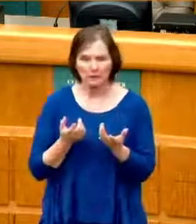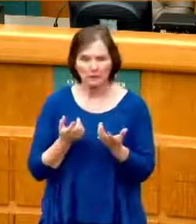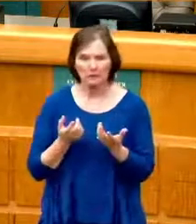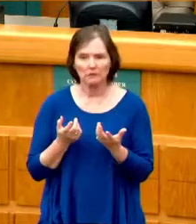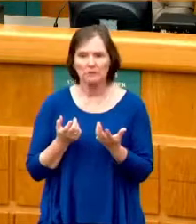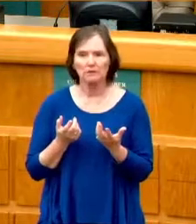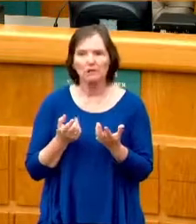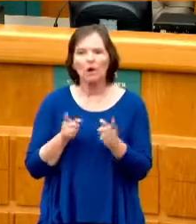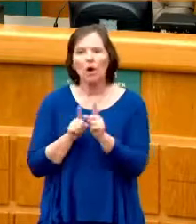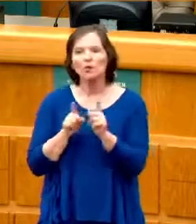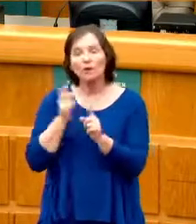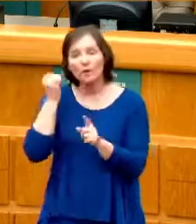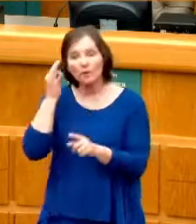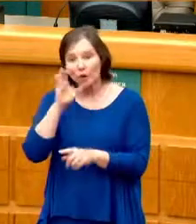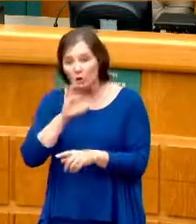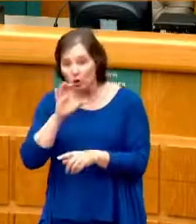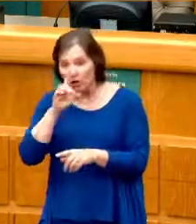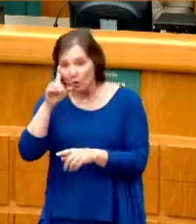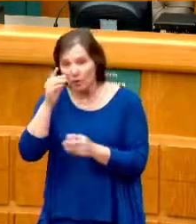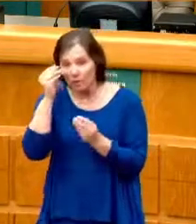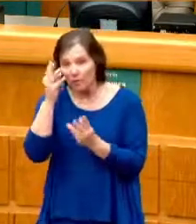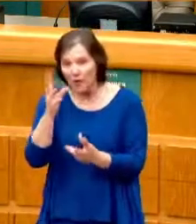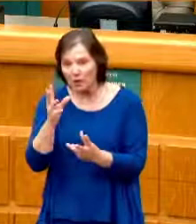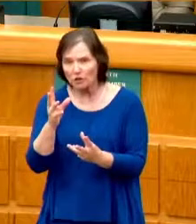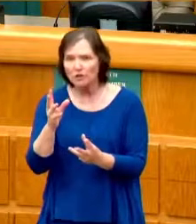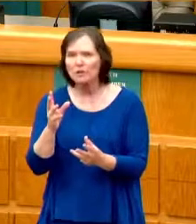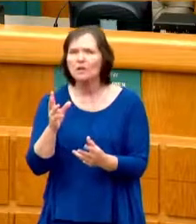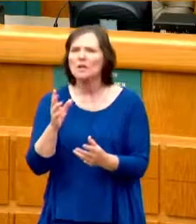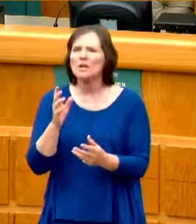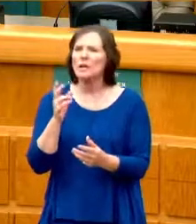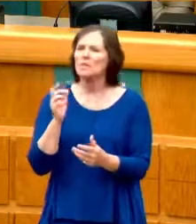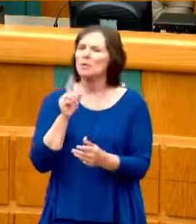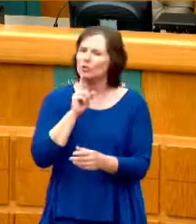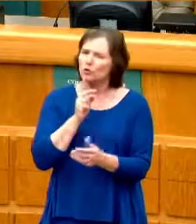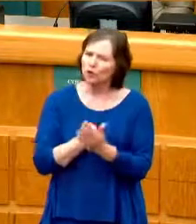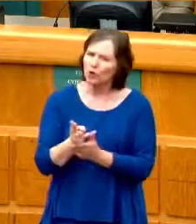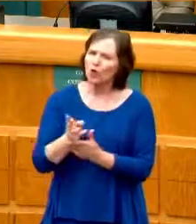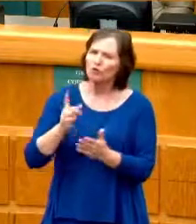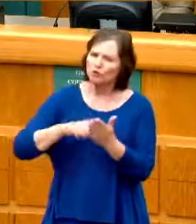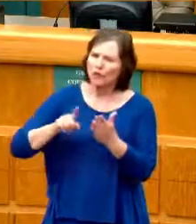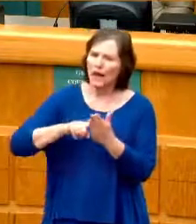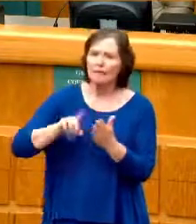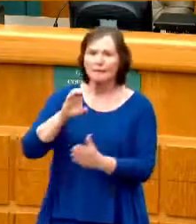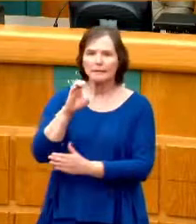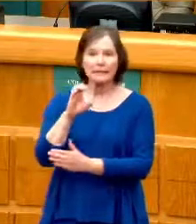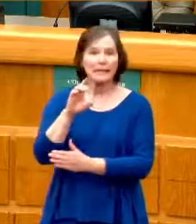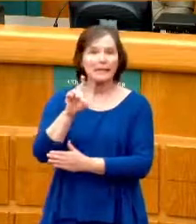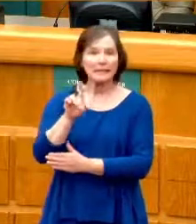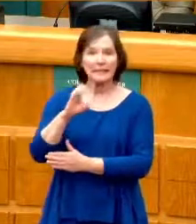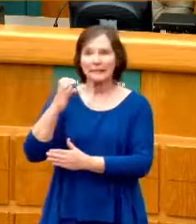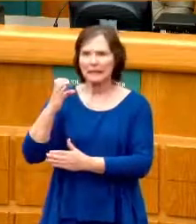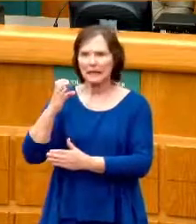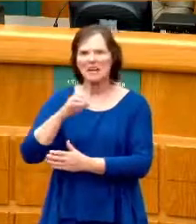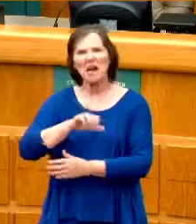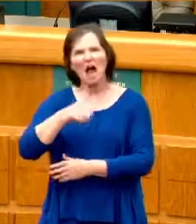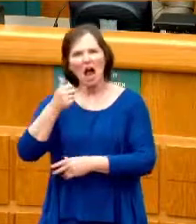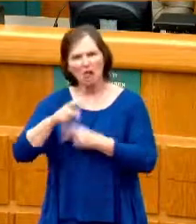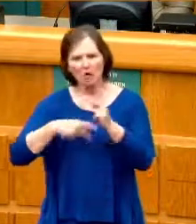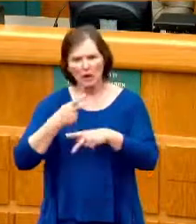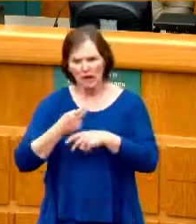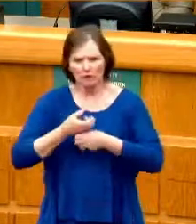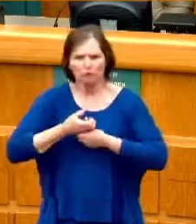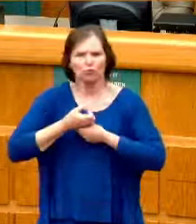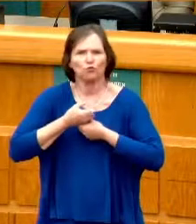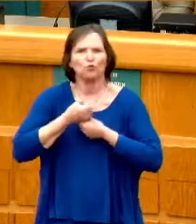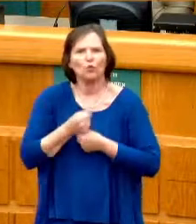for information, look for trusted sources of information. Look for the CDC's website. Look for the Texas Department of State and